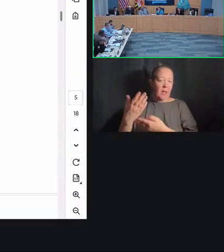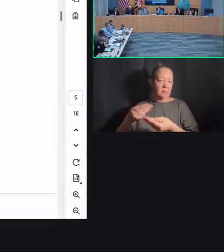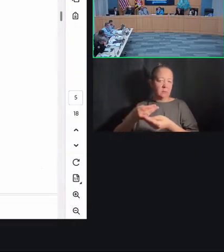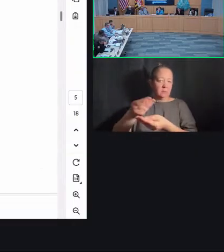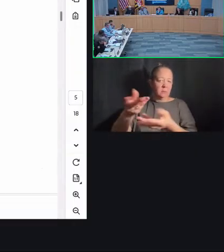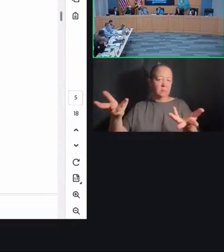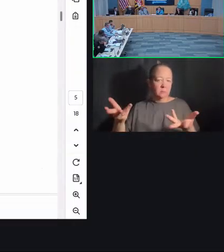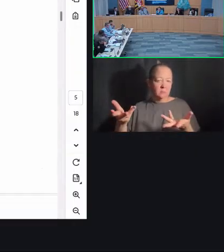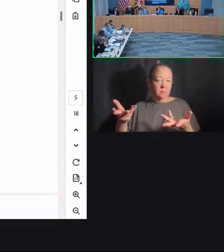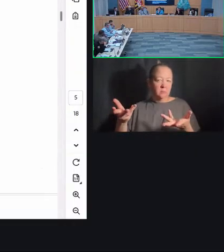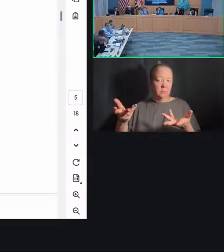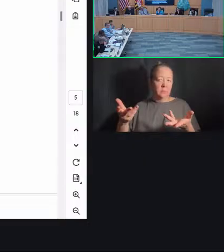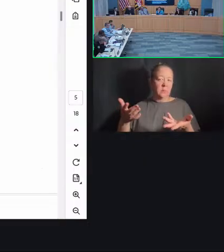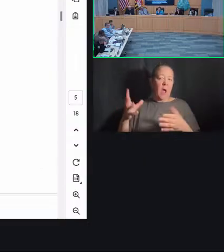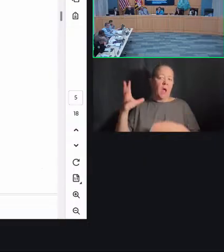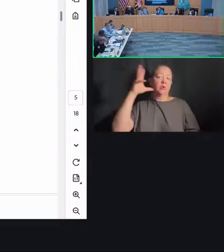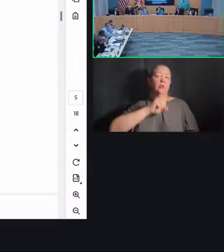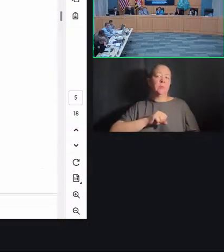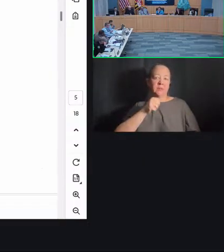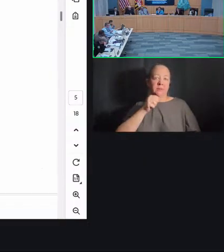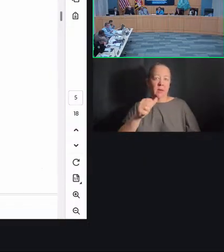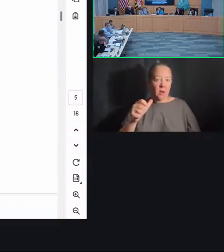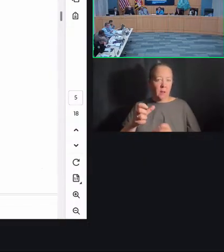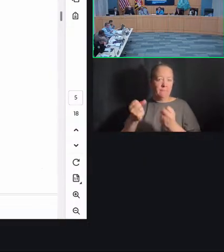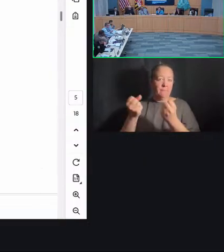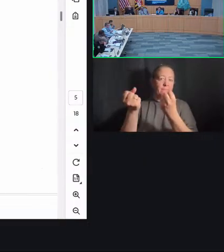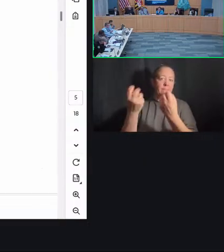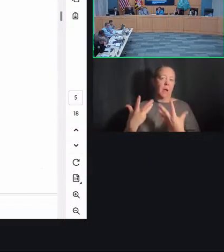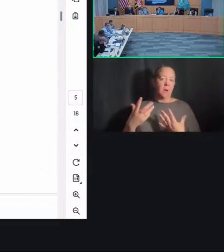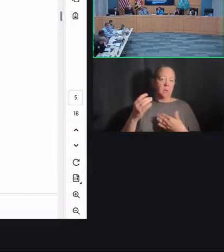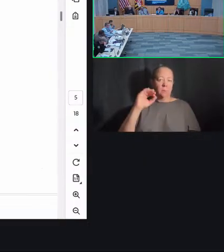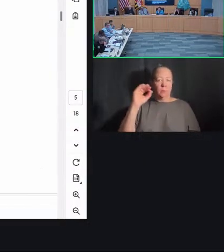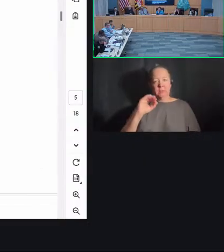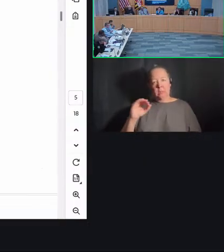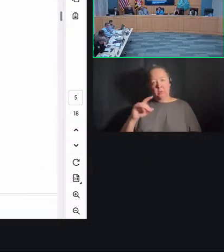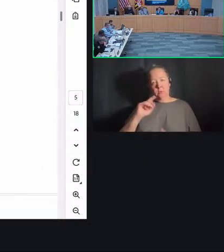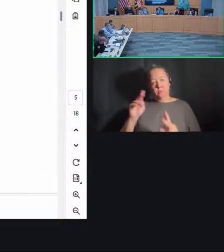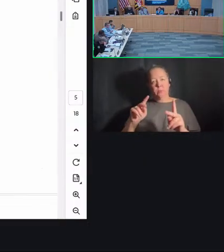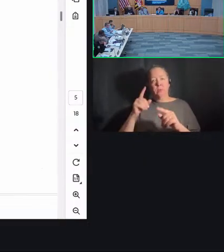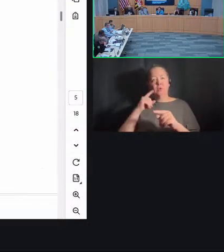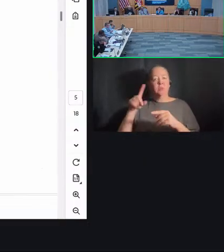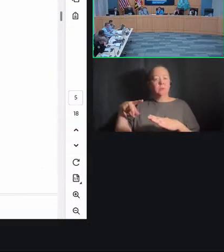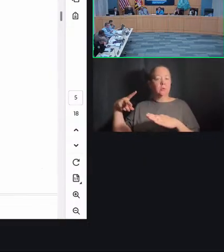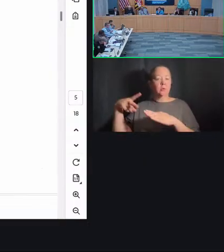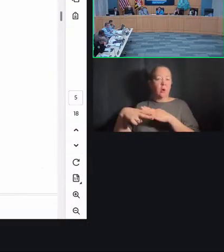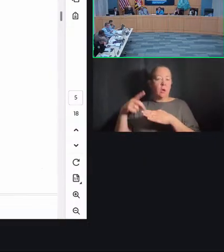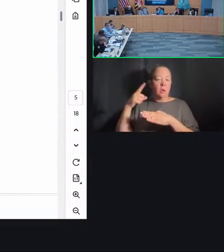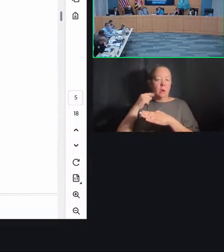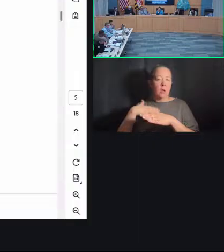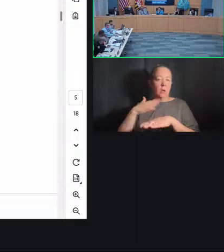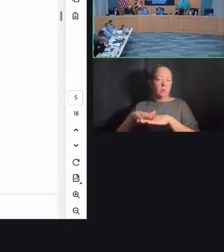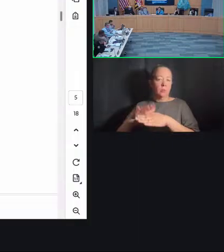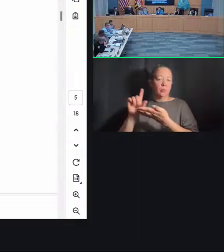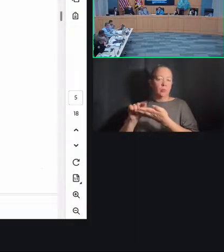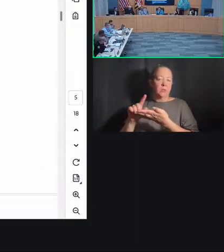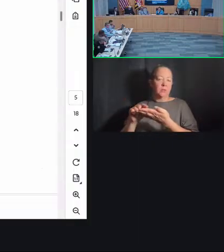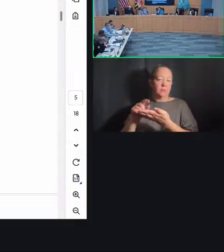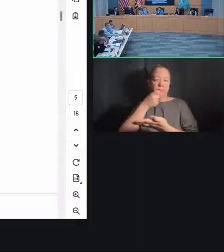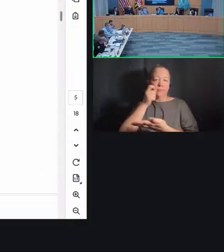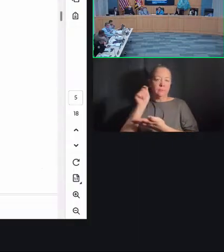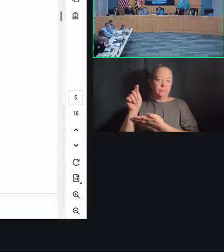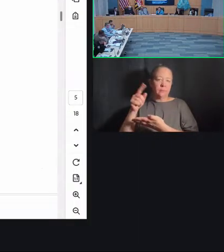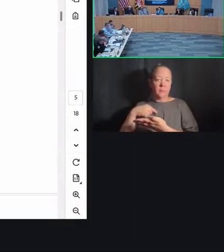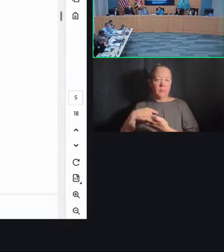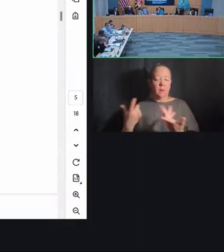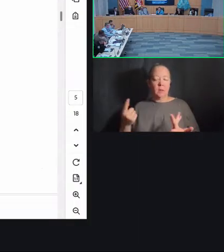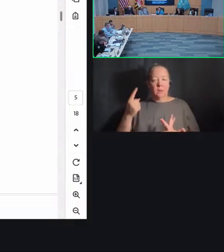that it is not a large percentage, to cut costs on printing, period. So I think there's two different ways to go there. We can